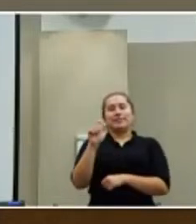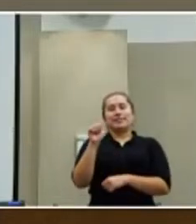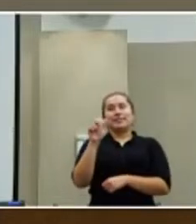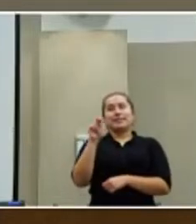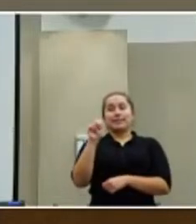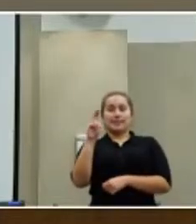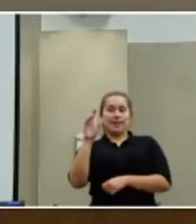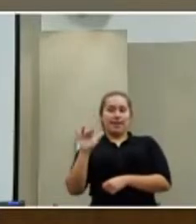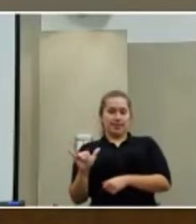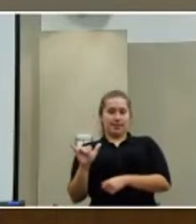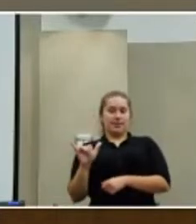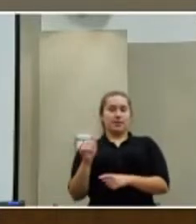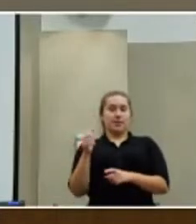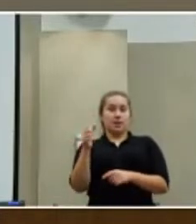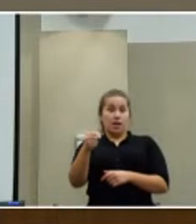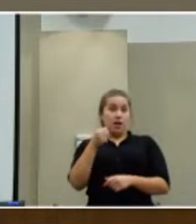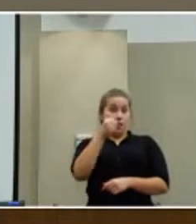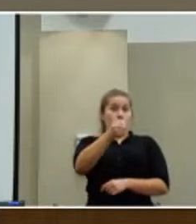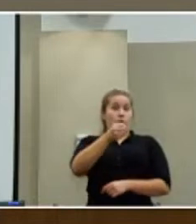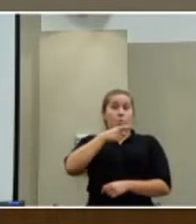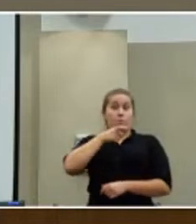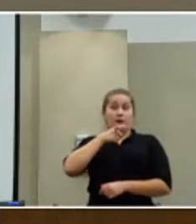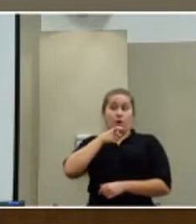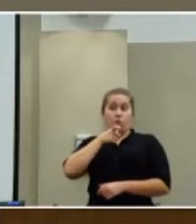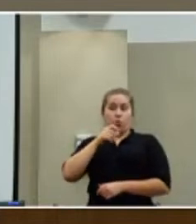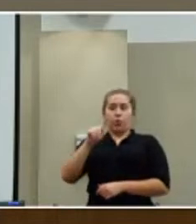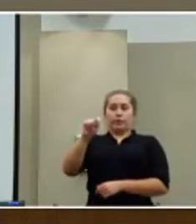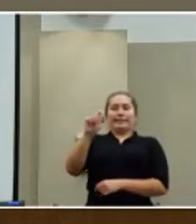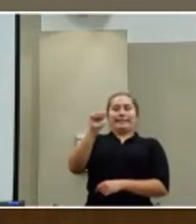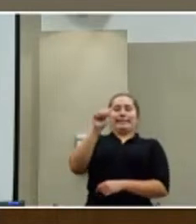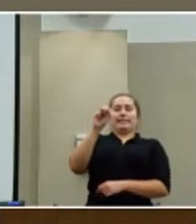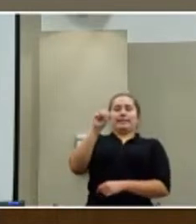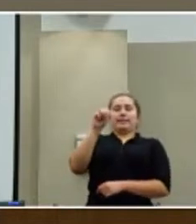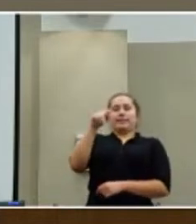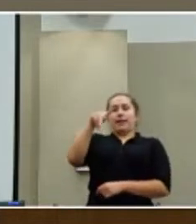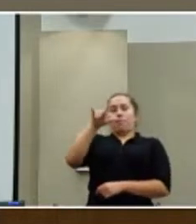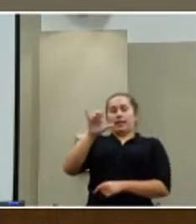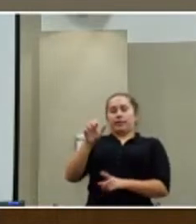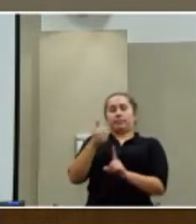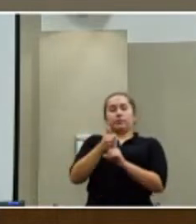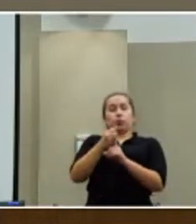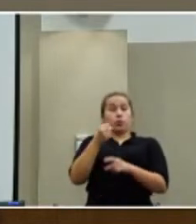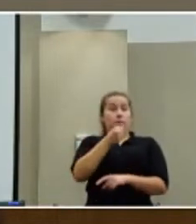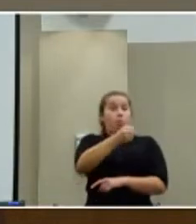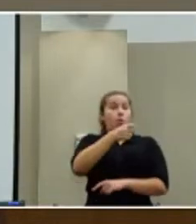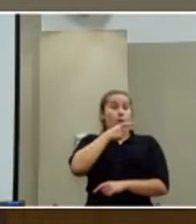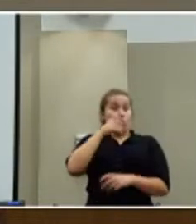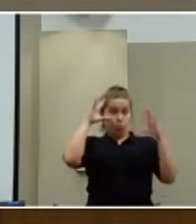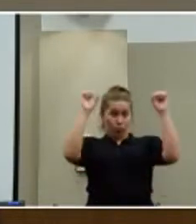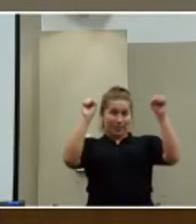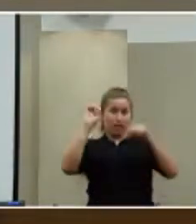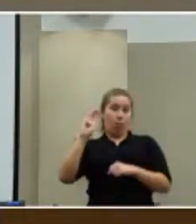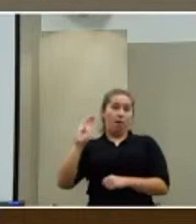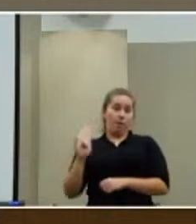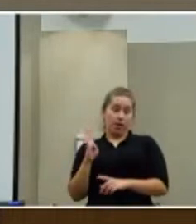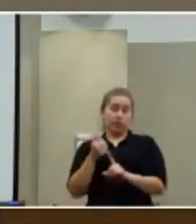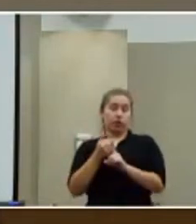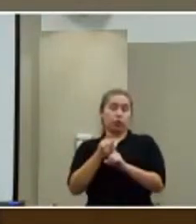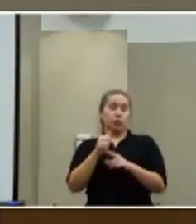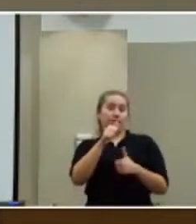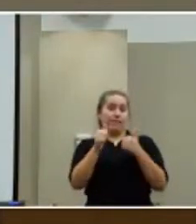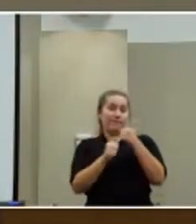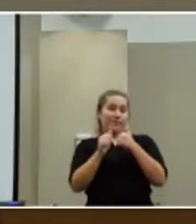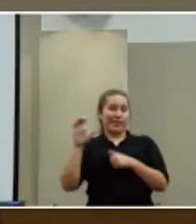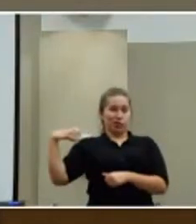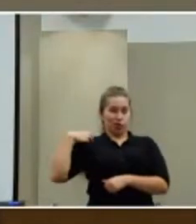Tamley was appointed by President Obama, and she was our vice chair in 2023.